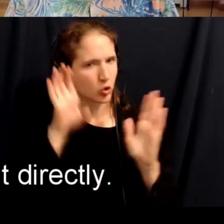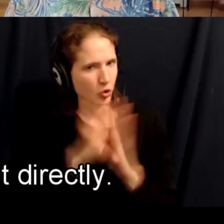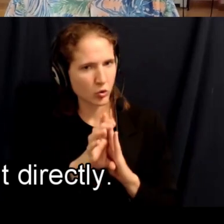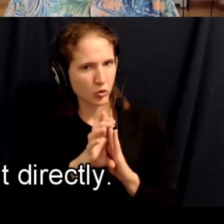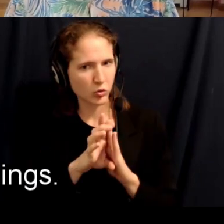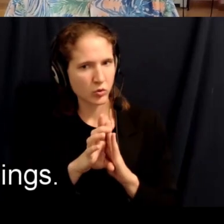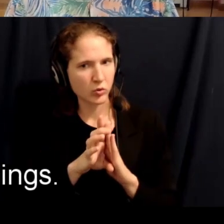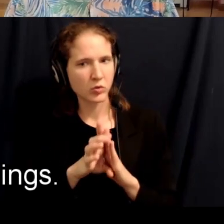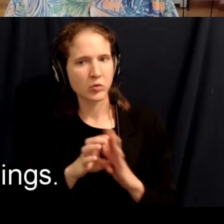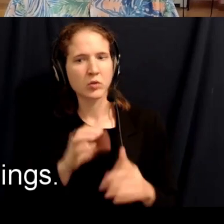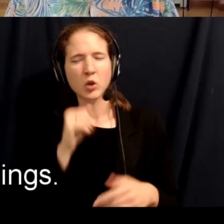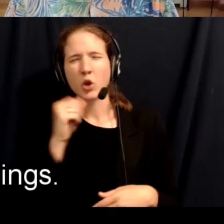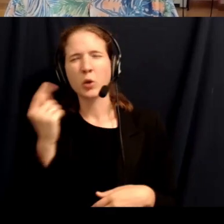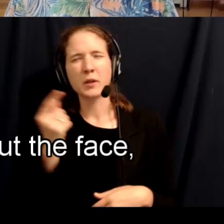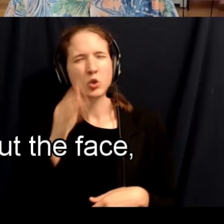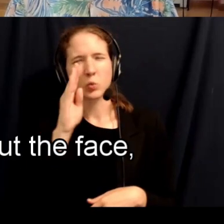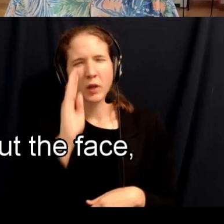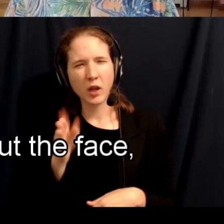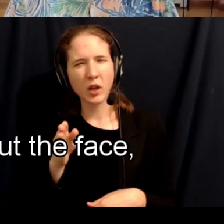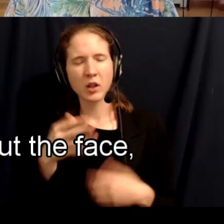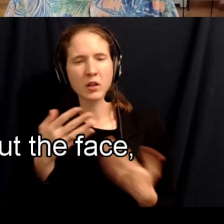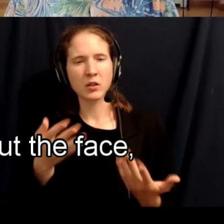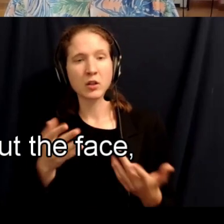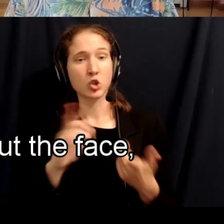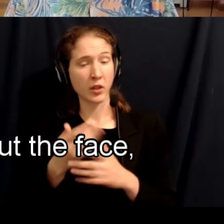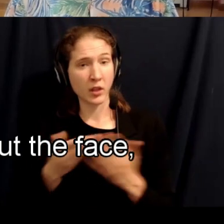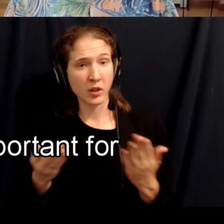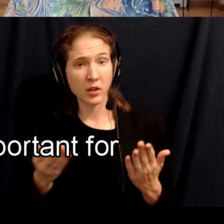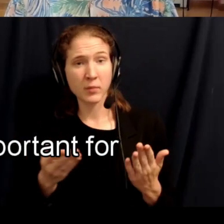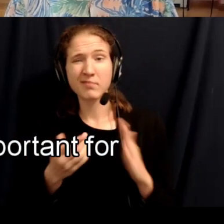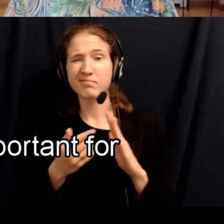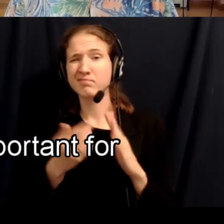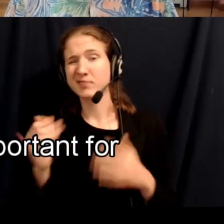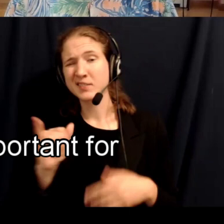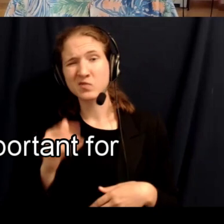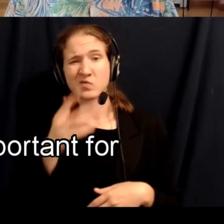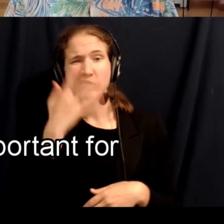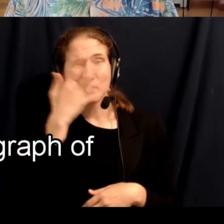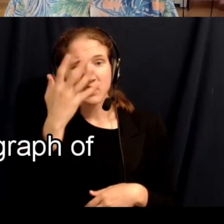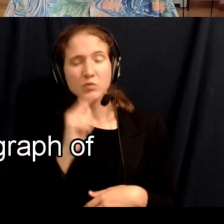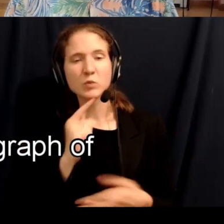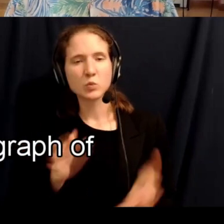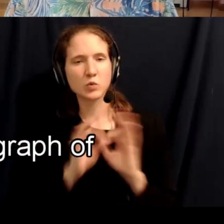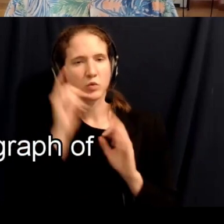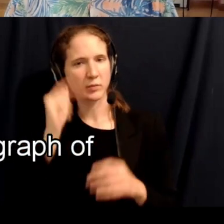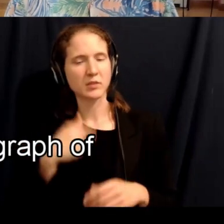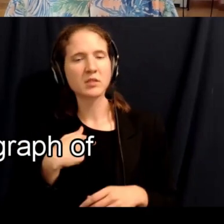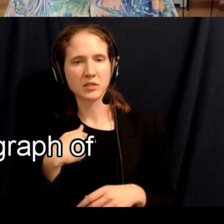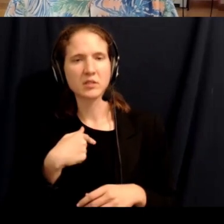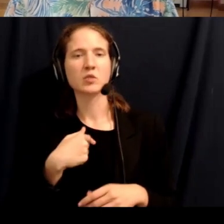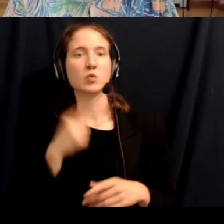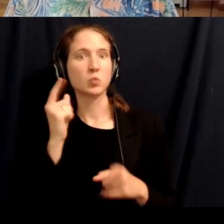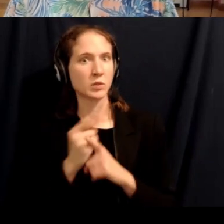always use it directly. I mean, I change things. It's not like but the face it's really important for me to find the right photograph